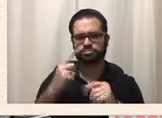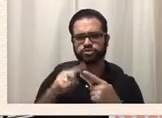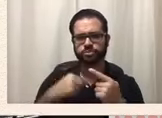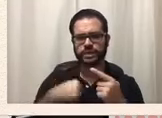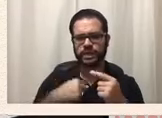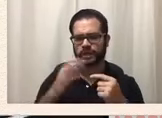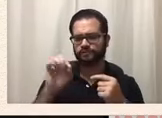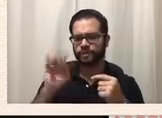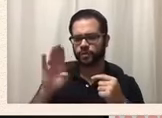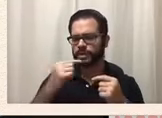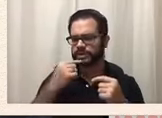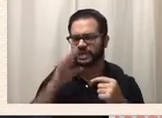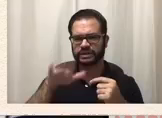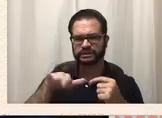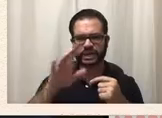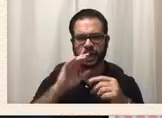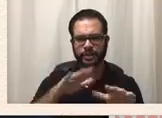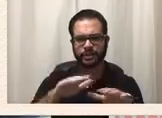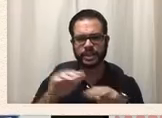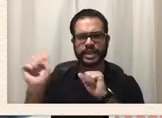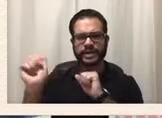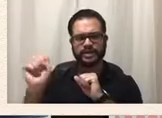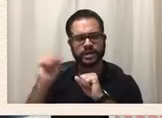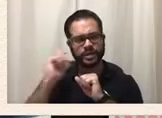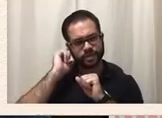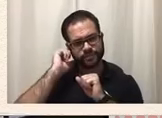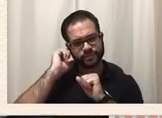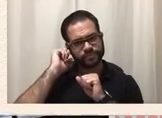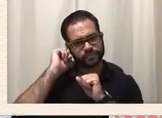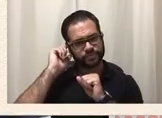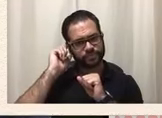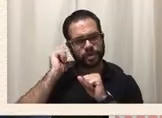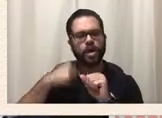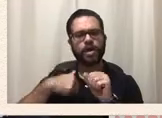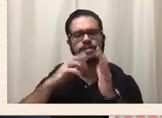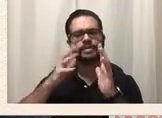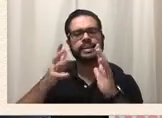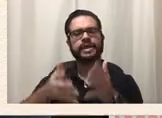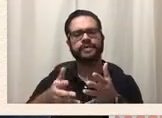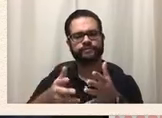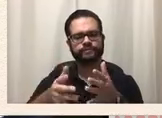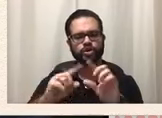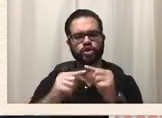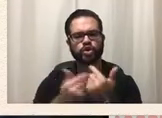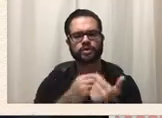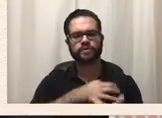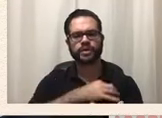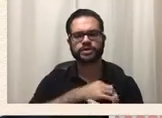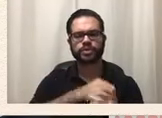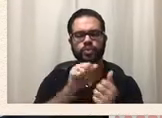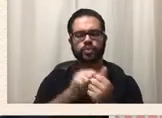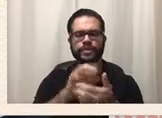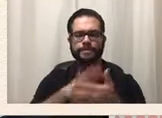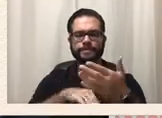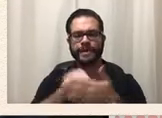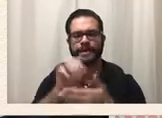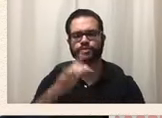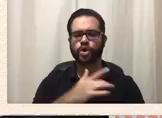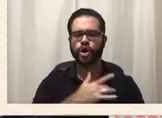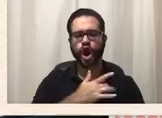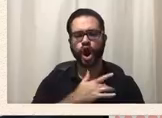leading a group of volunteers with Paint Your Heart Out Tampa Bay." And this is where